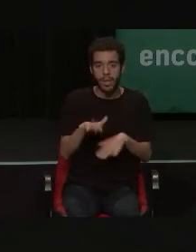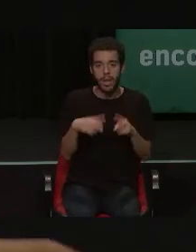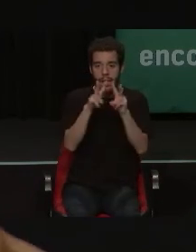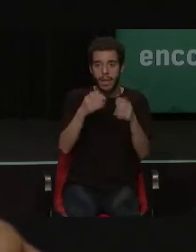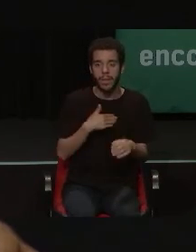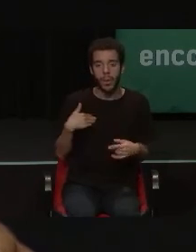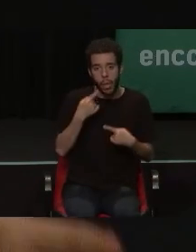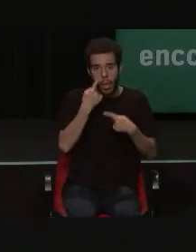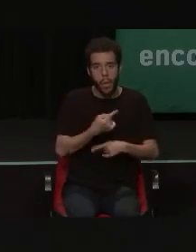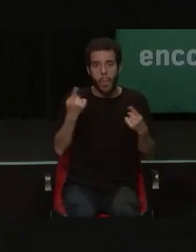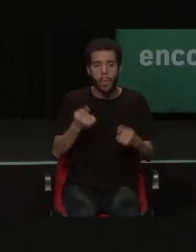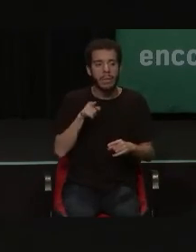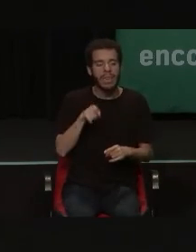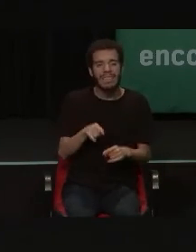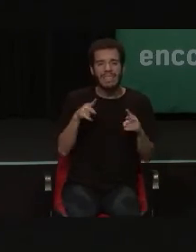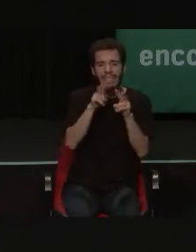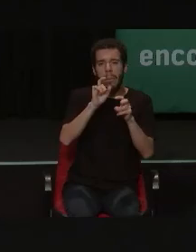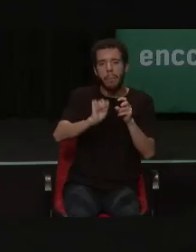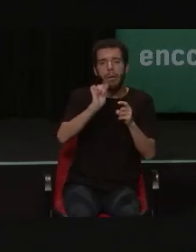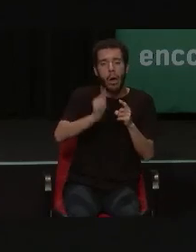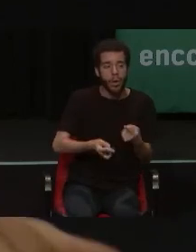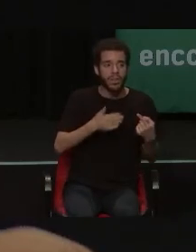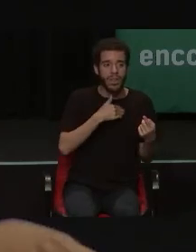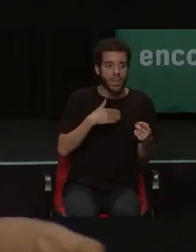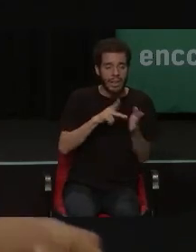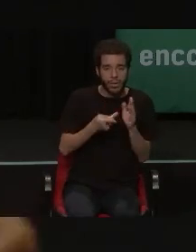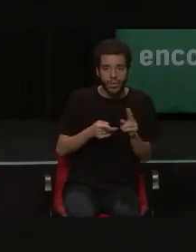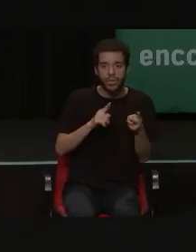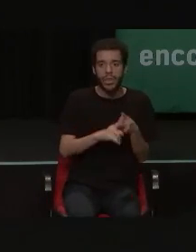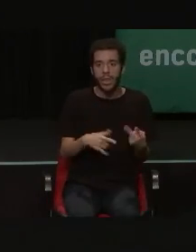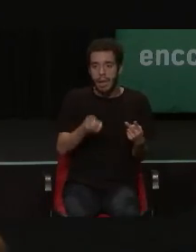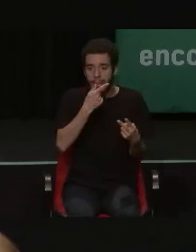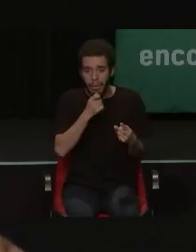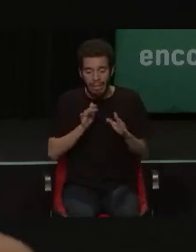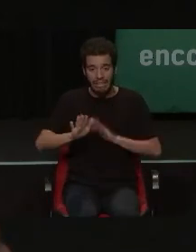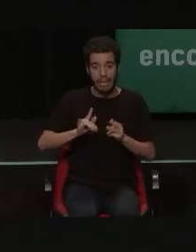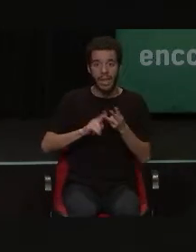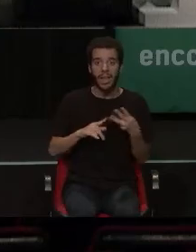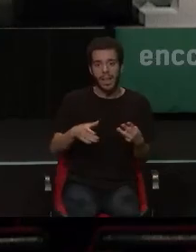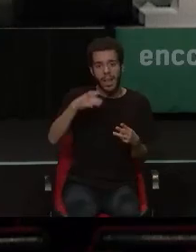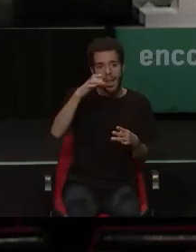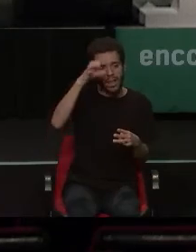a public health session that the topics have been immunology, in